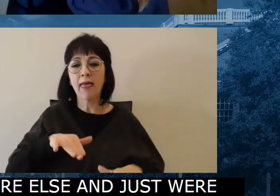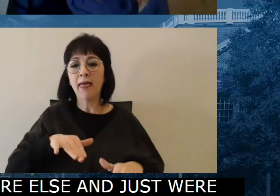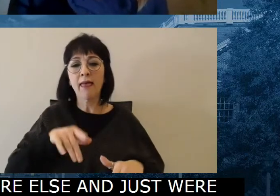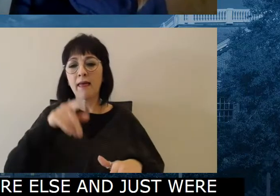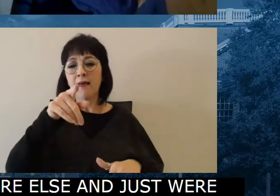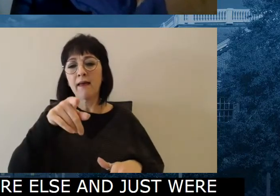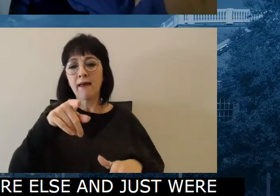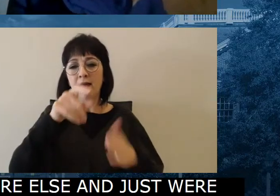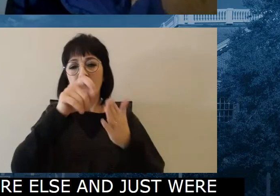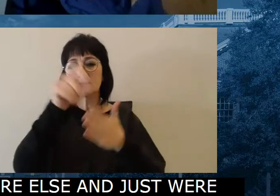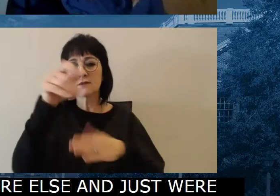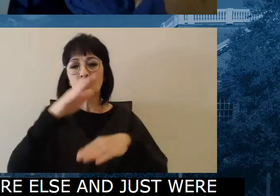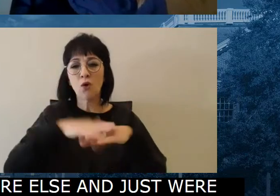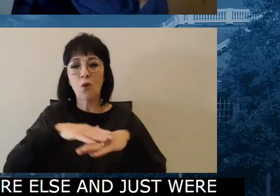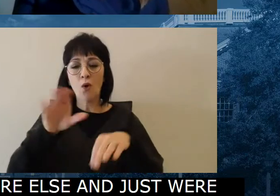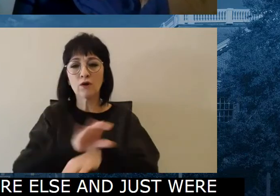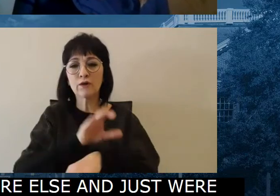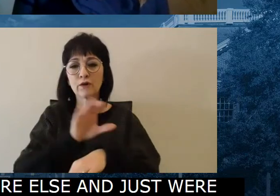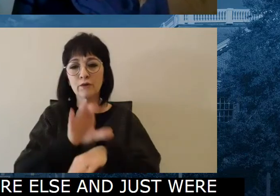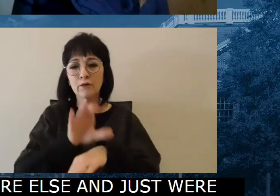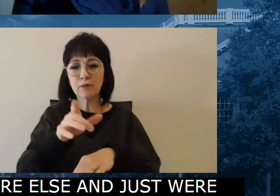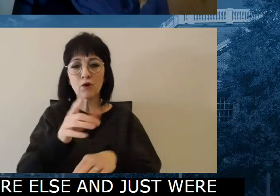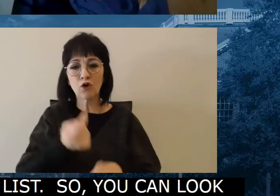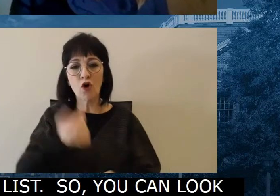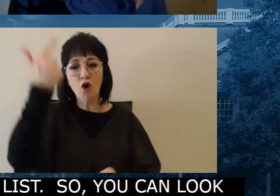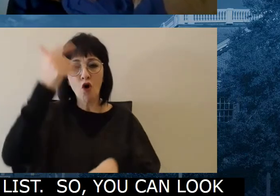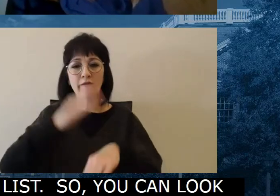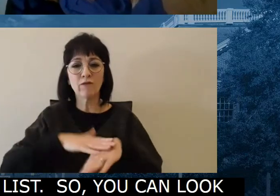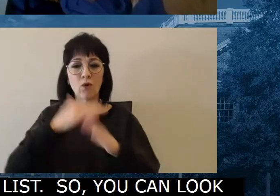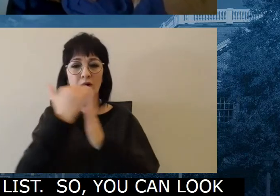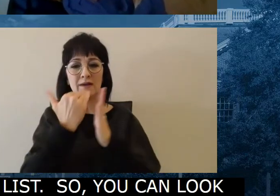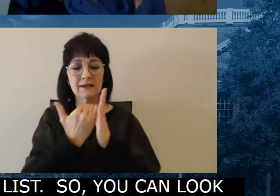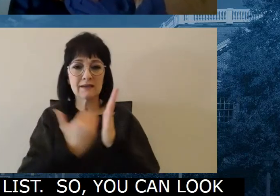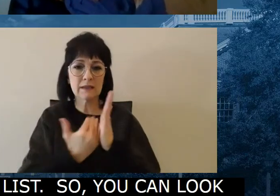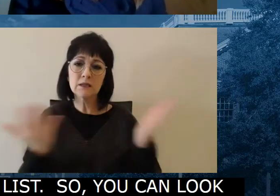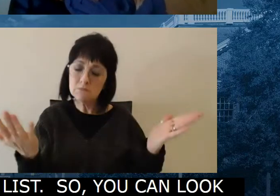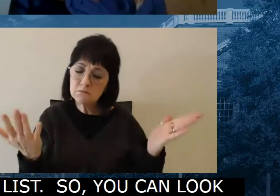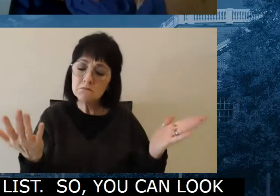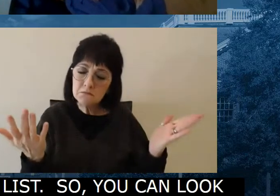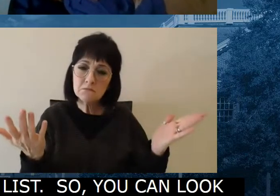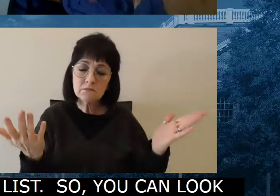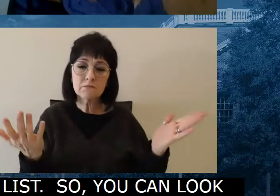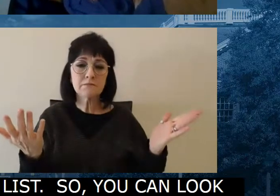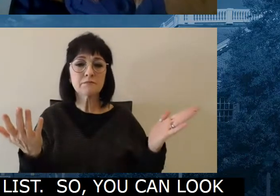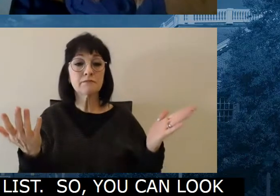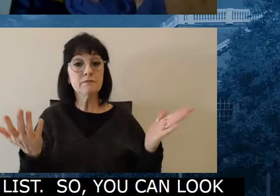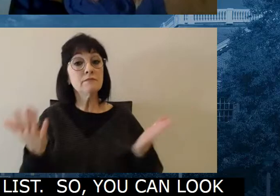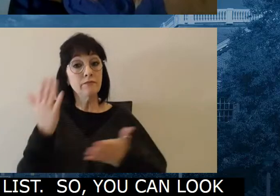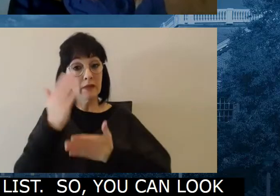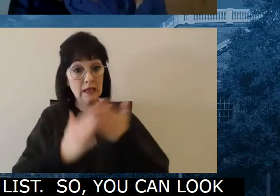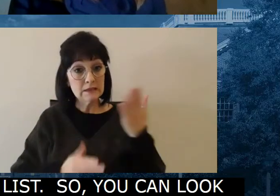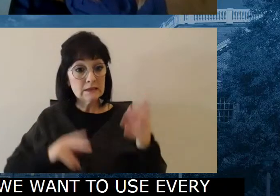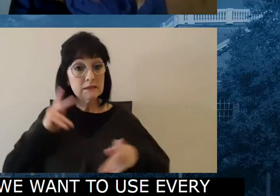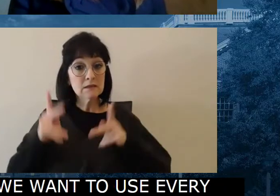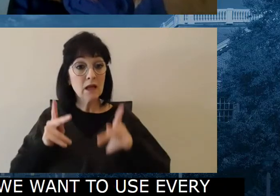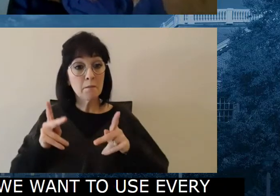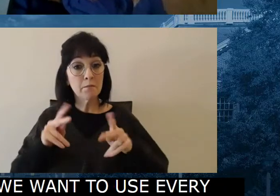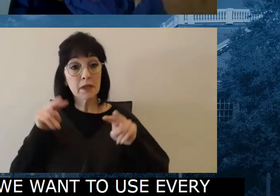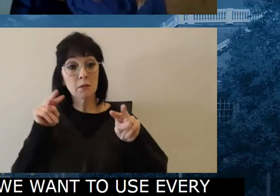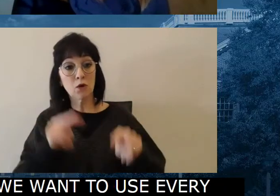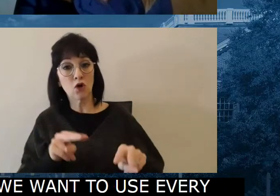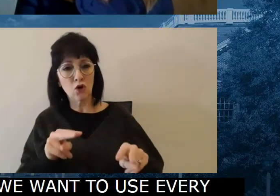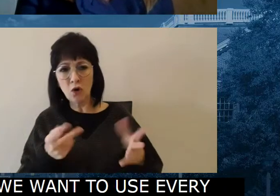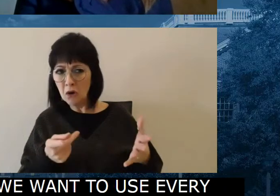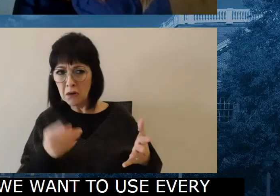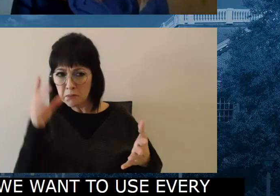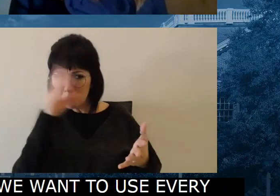you could look at that two ways. One is, of course, we want to use, you know, every opportunity to get vaccine into people, but